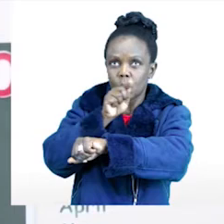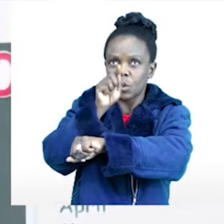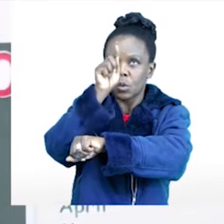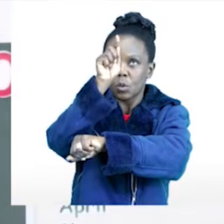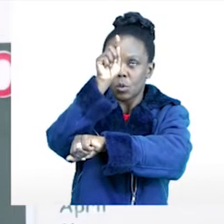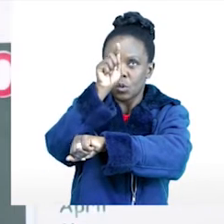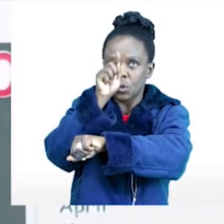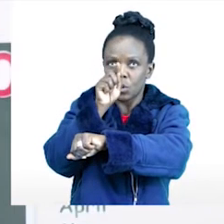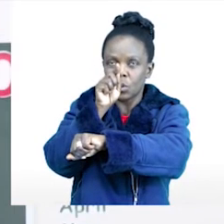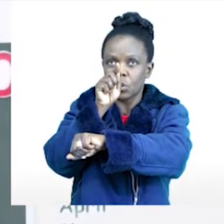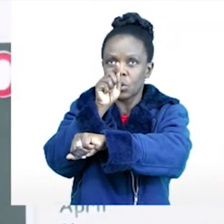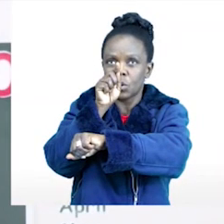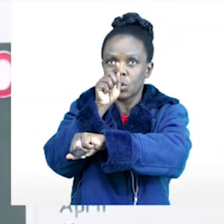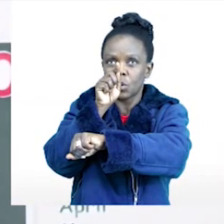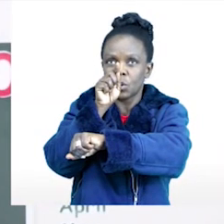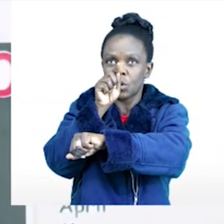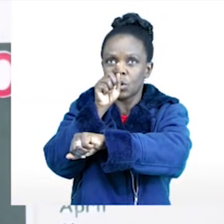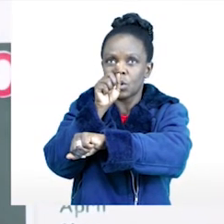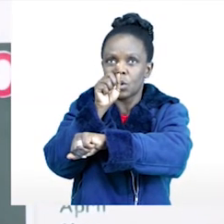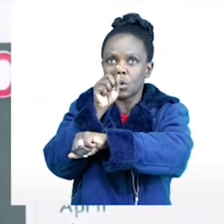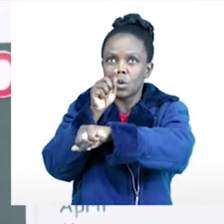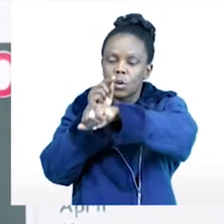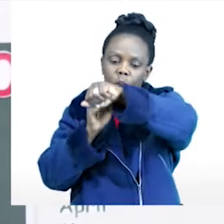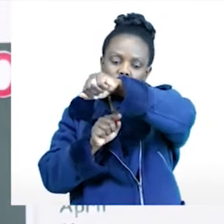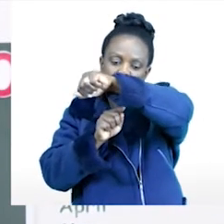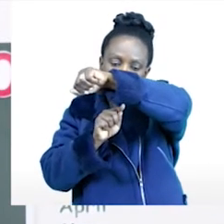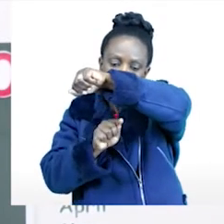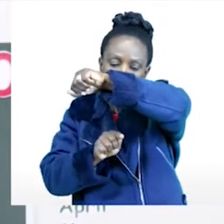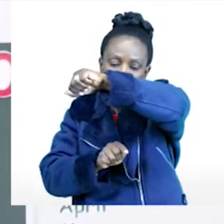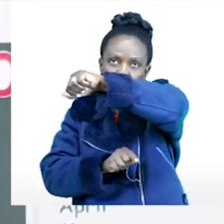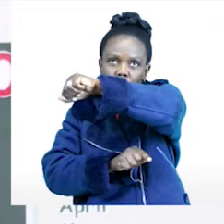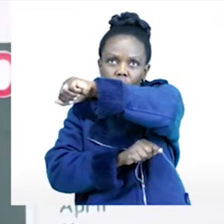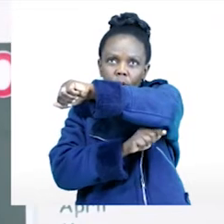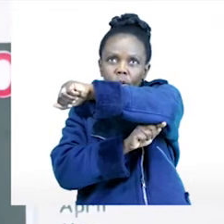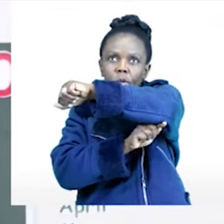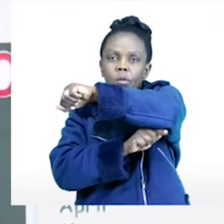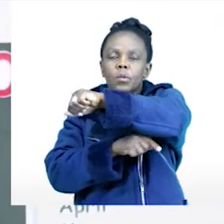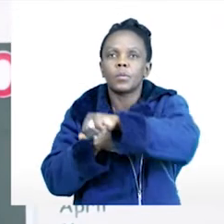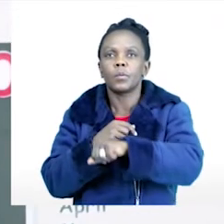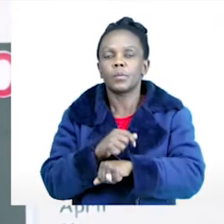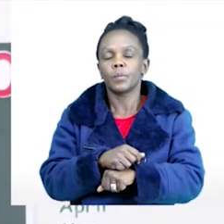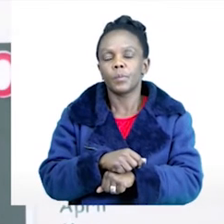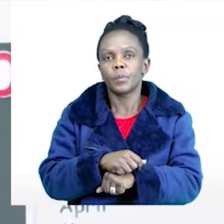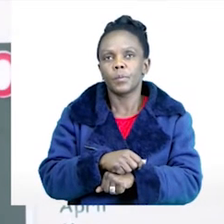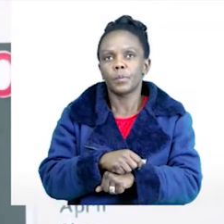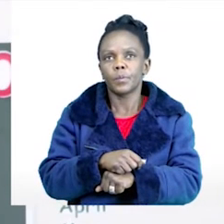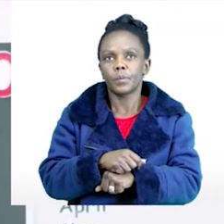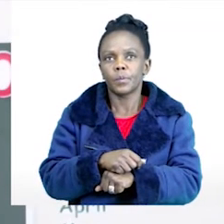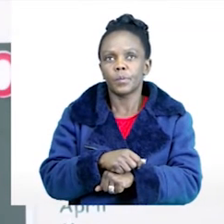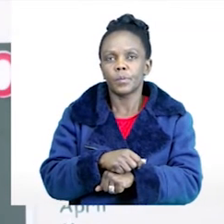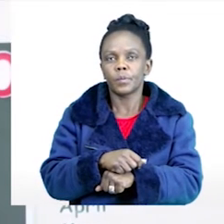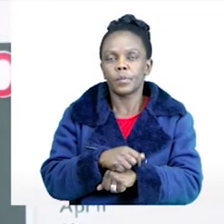to hang its legs just over. There are many, many words that have